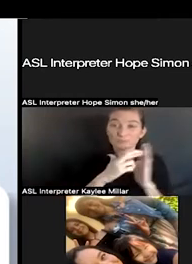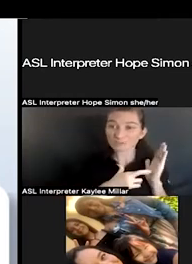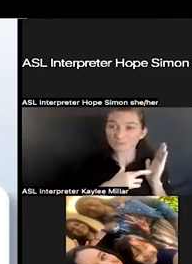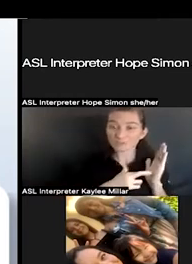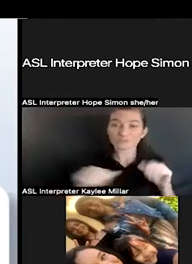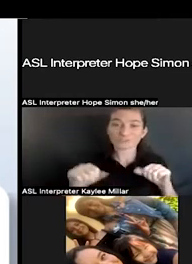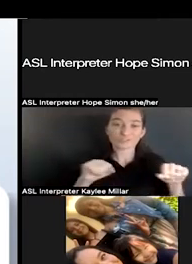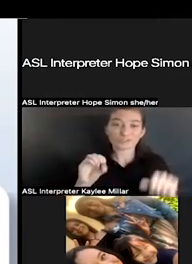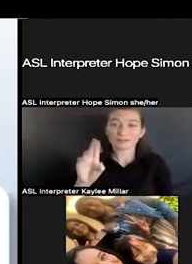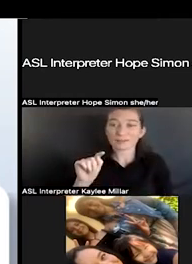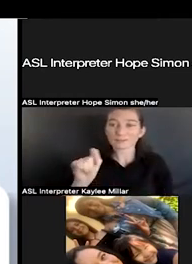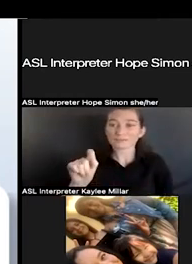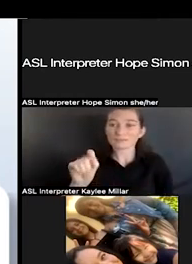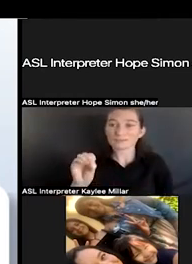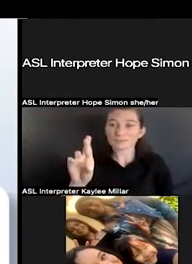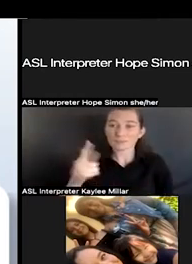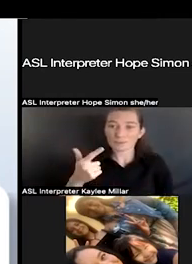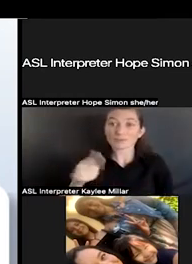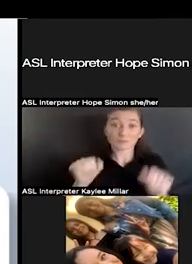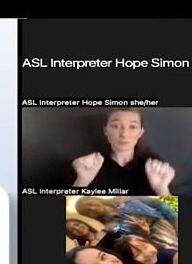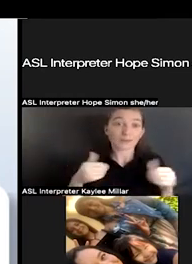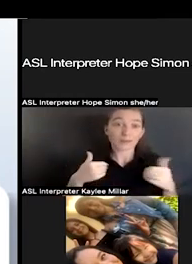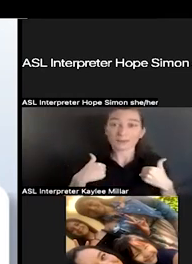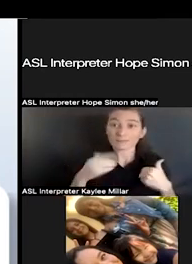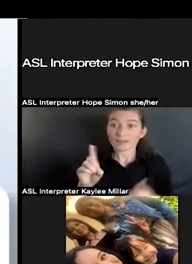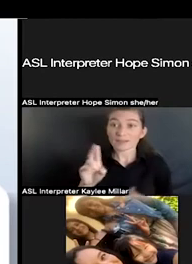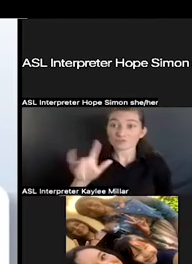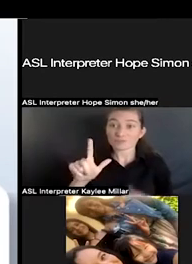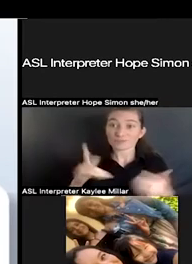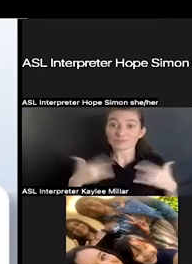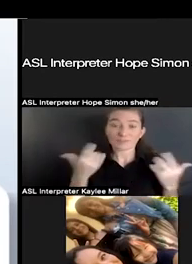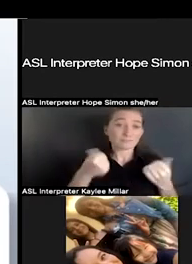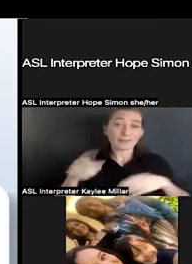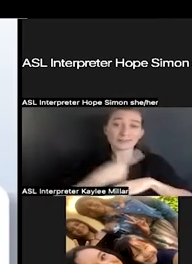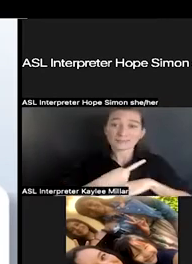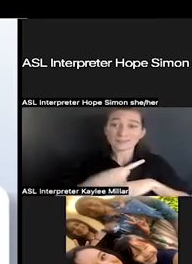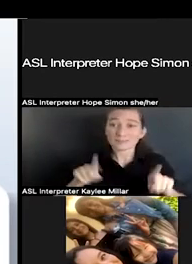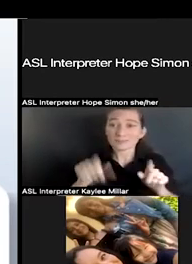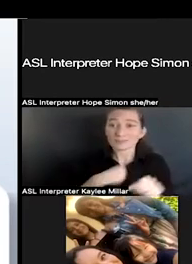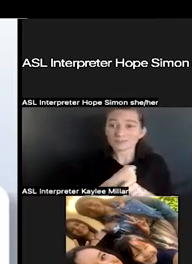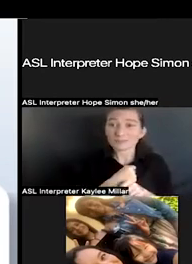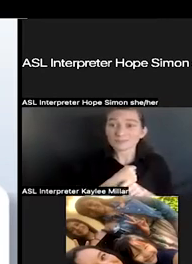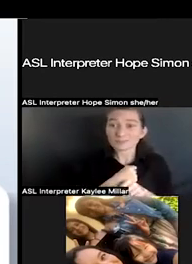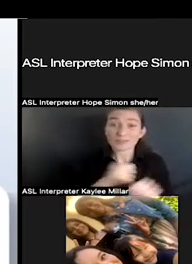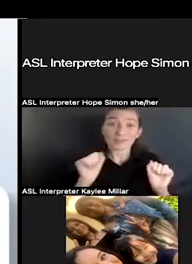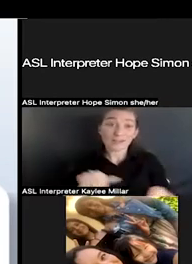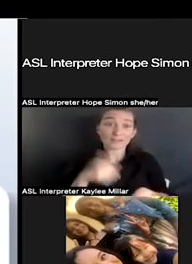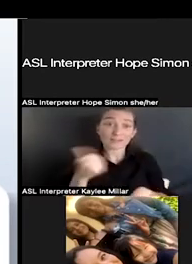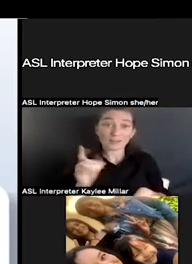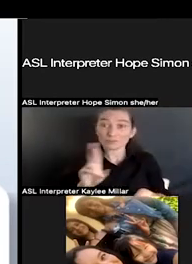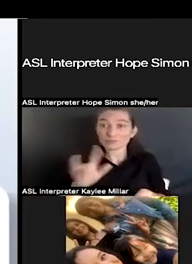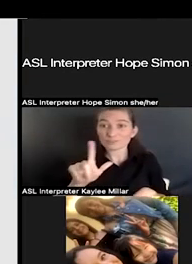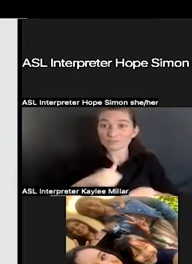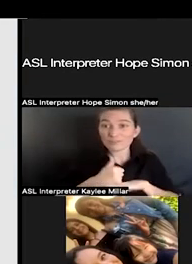have your ShakeOut drill on any day of the year. And of course, you could also have another drill on ShakeOut Day.